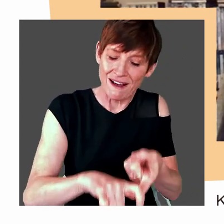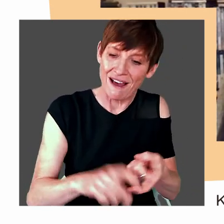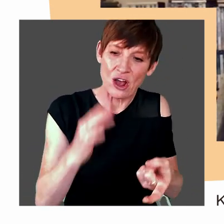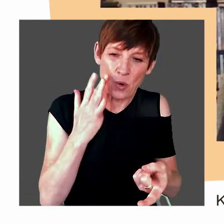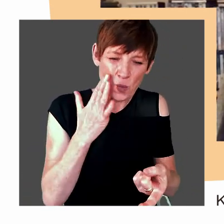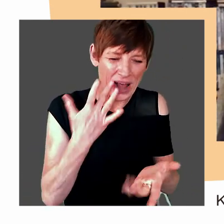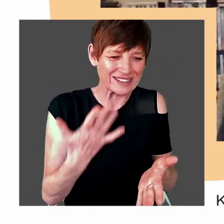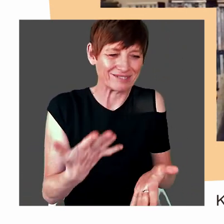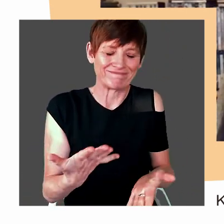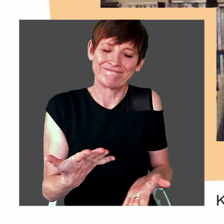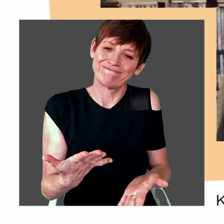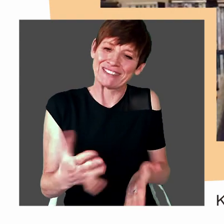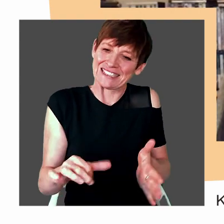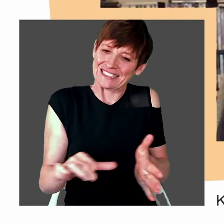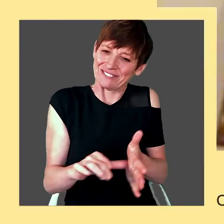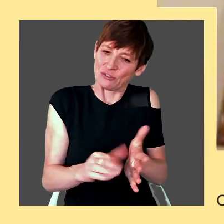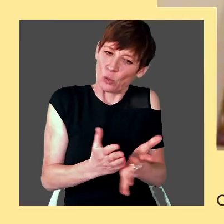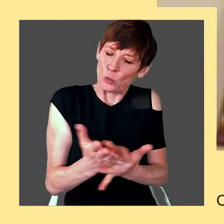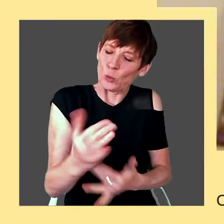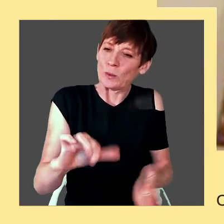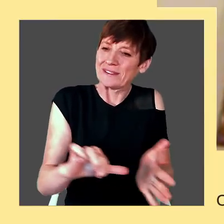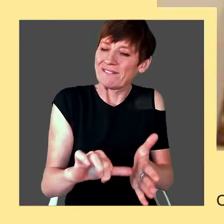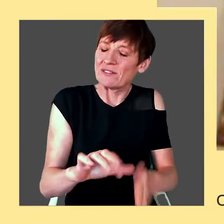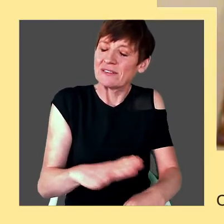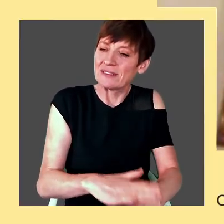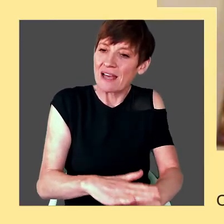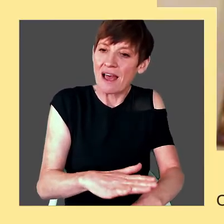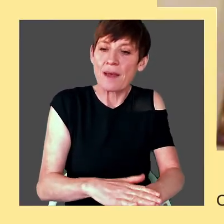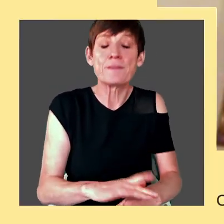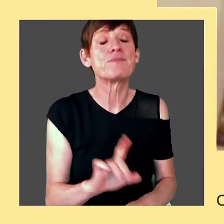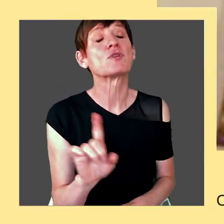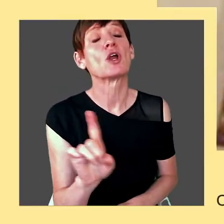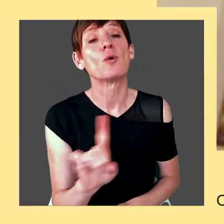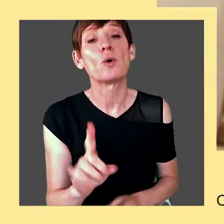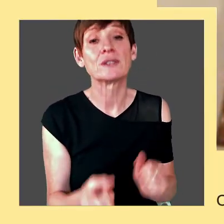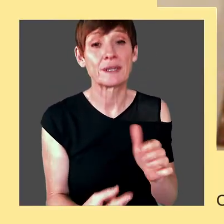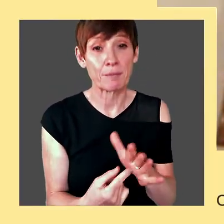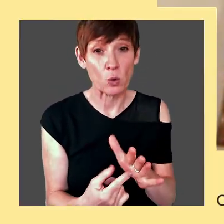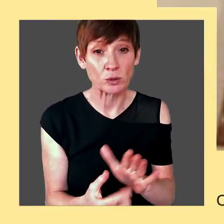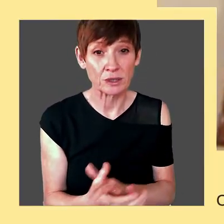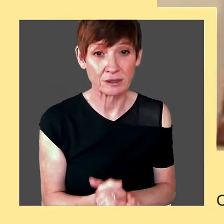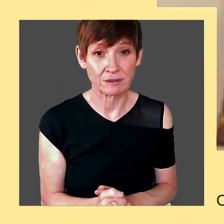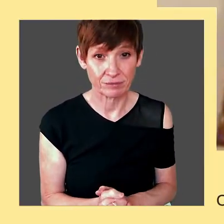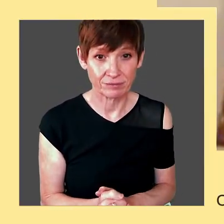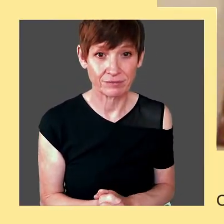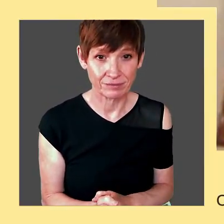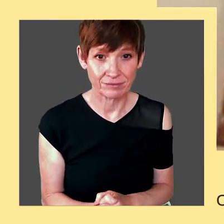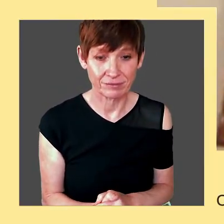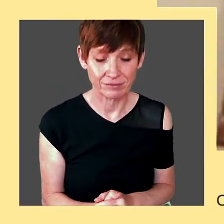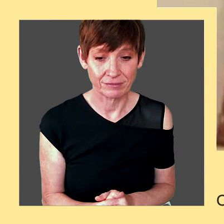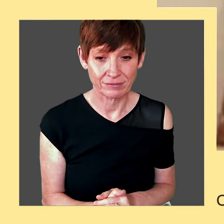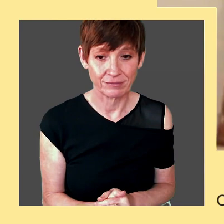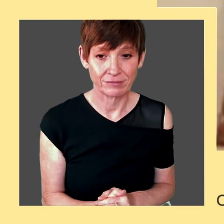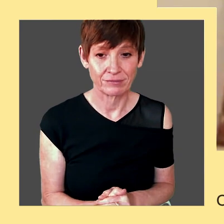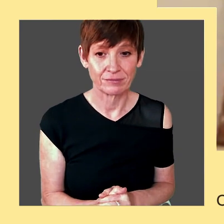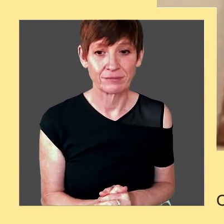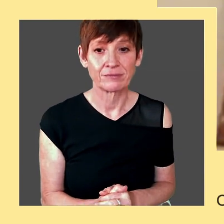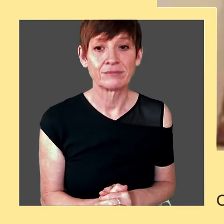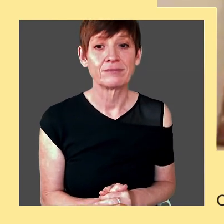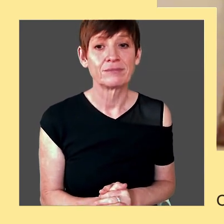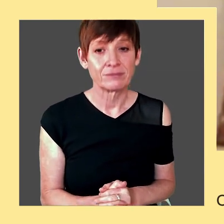One thing I think is very important, I think I'd say through my... what I said